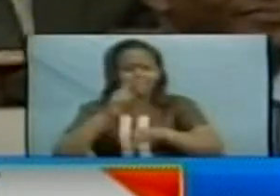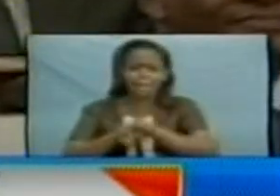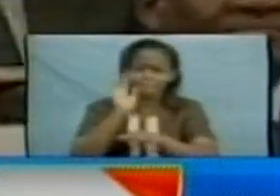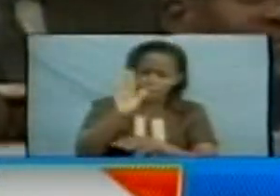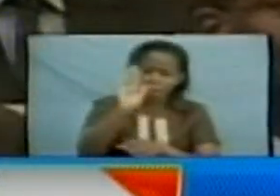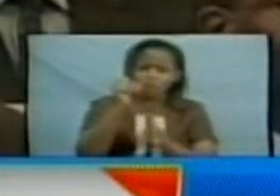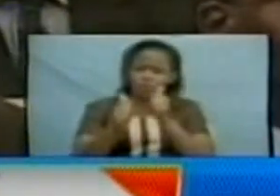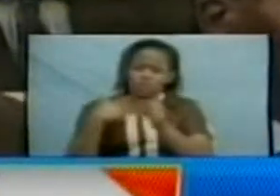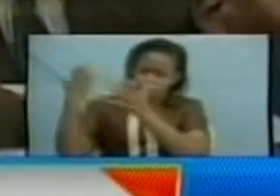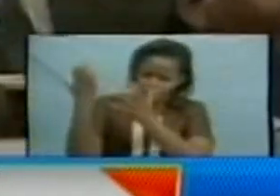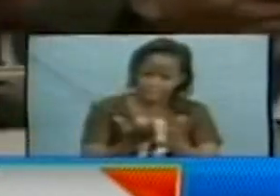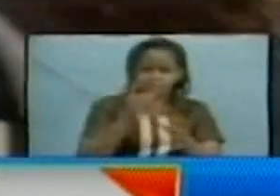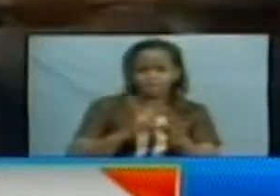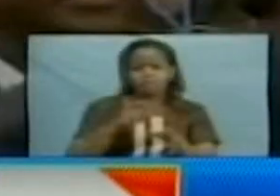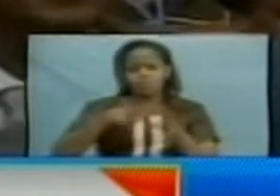determination. Thank you.